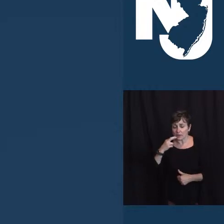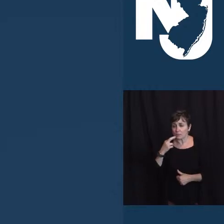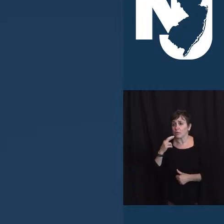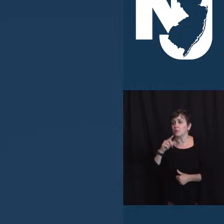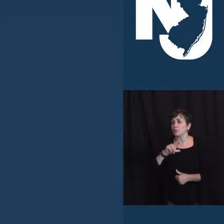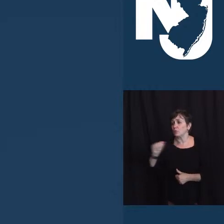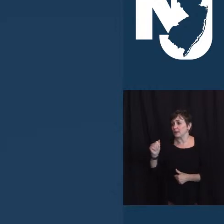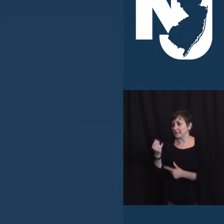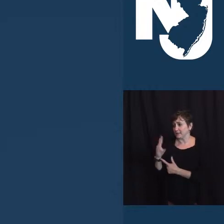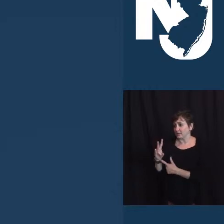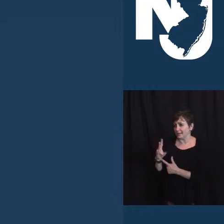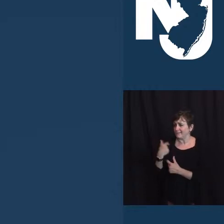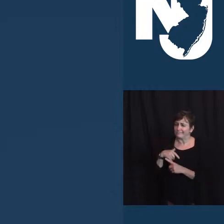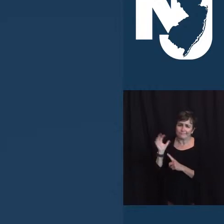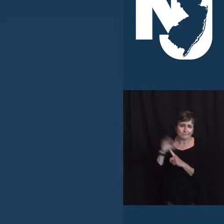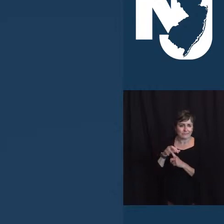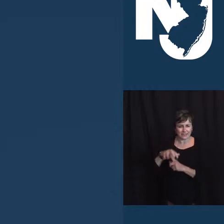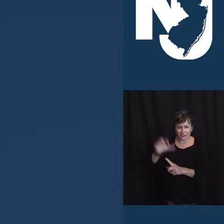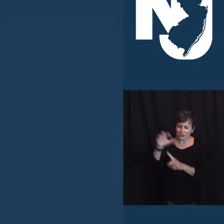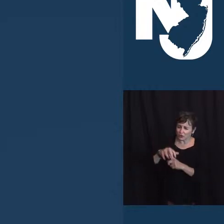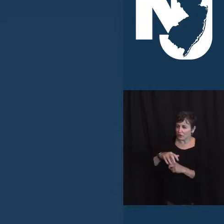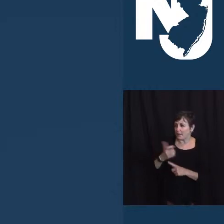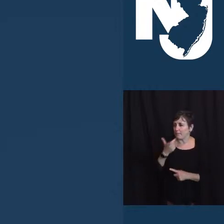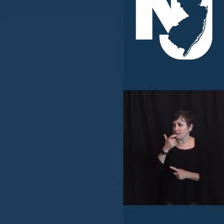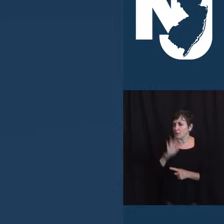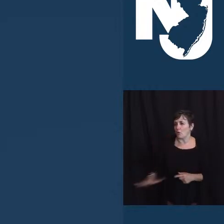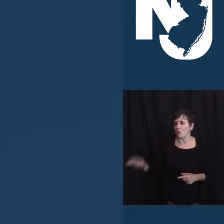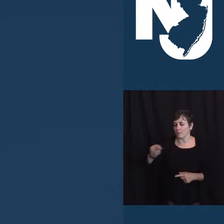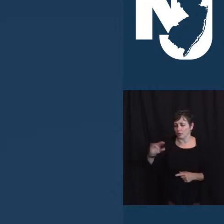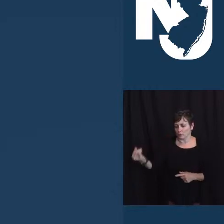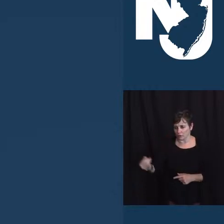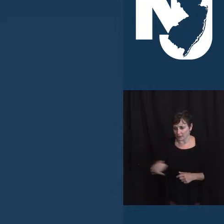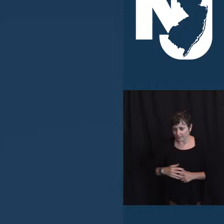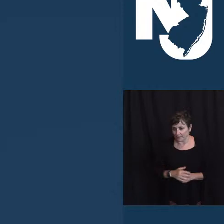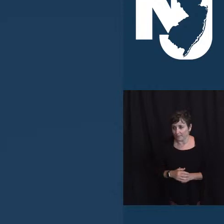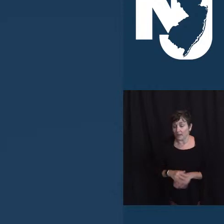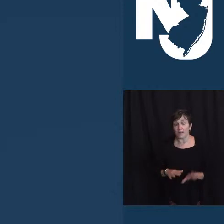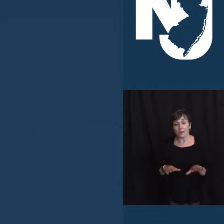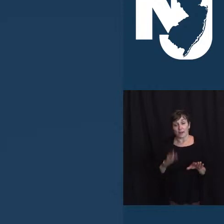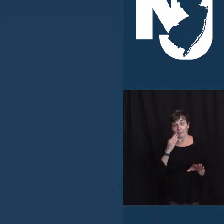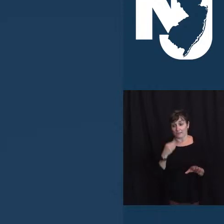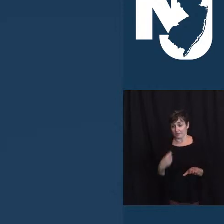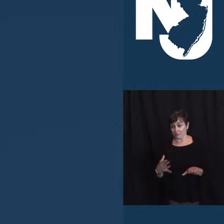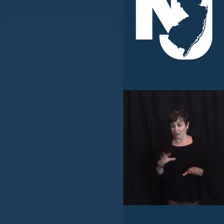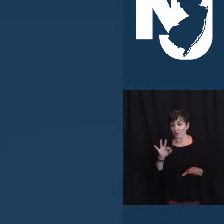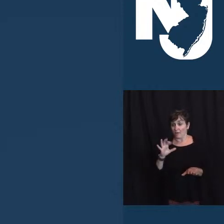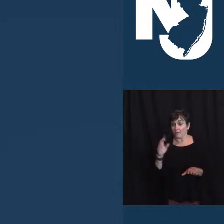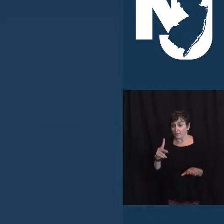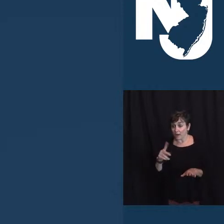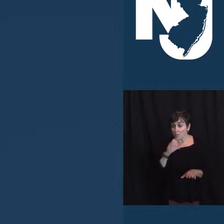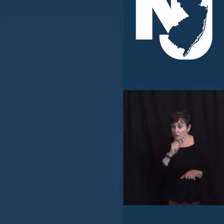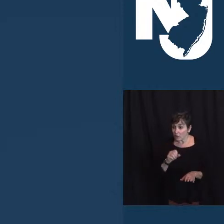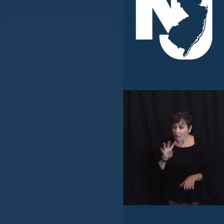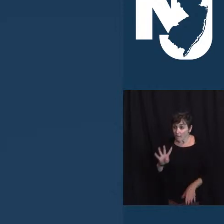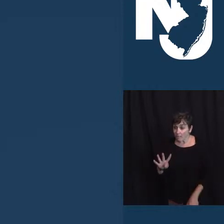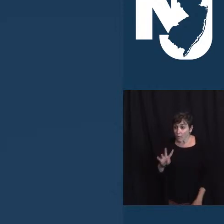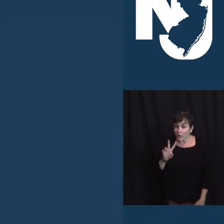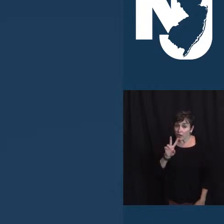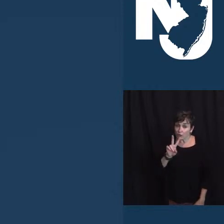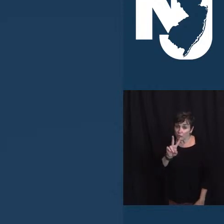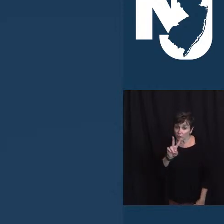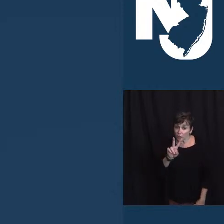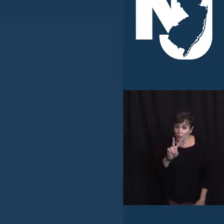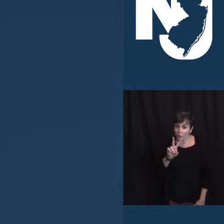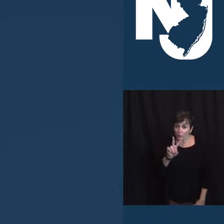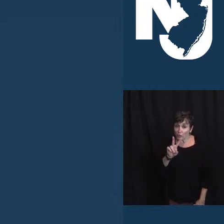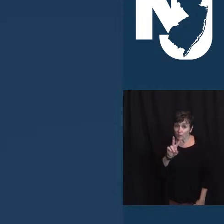it's the best pizzeria in the state. Listen to this, folks. Frank was just 42 years old, and as you